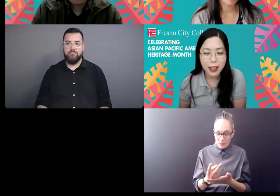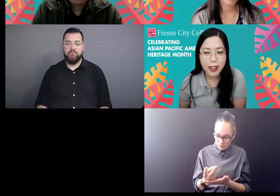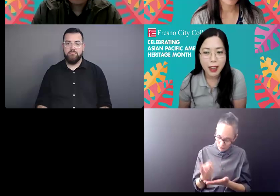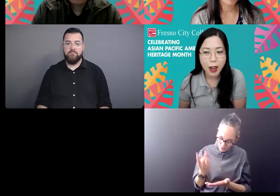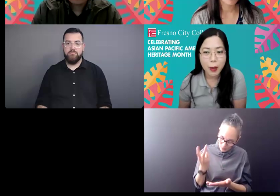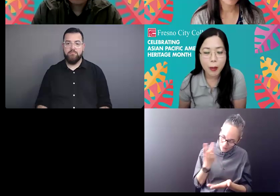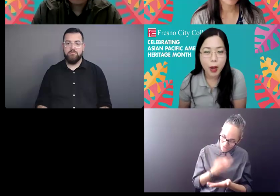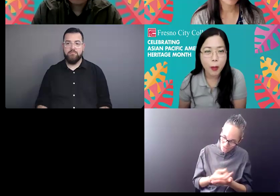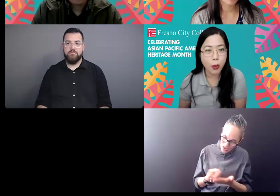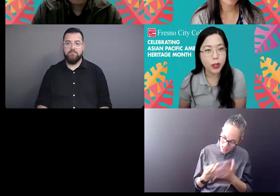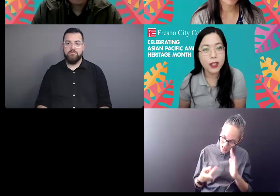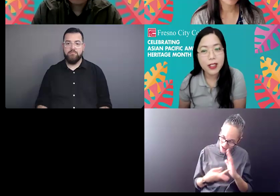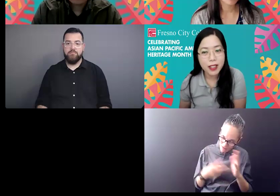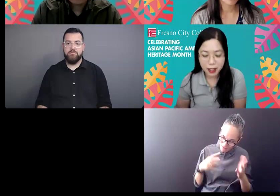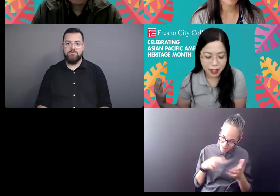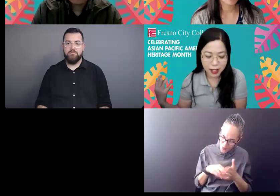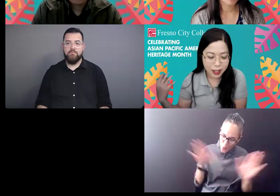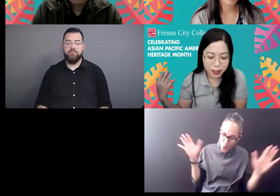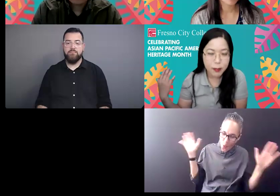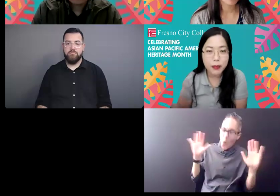like a moral